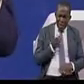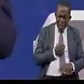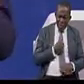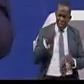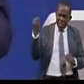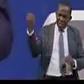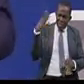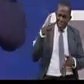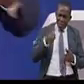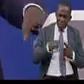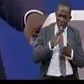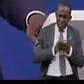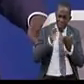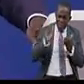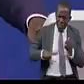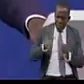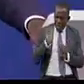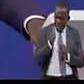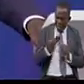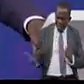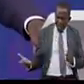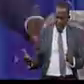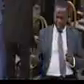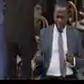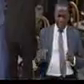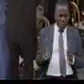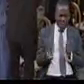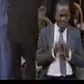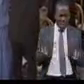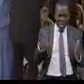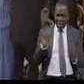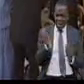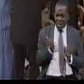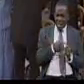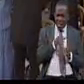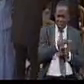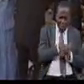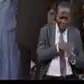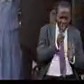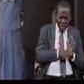any sluggishness. Give everyone in Jesus' name